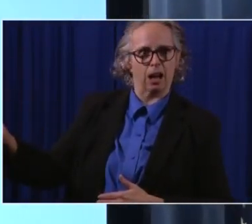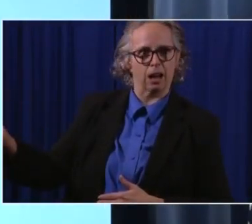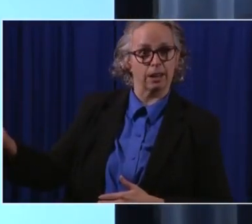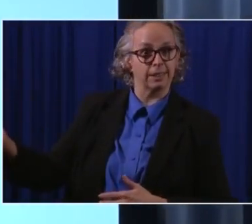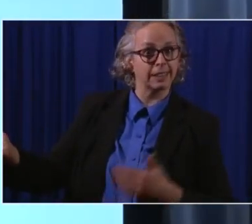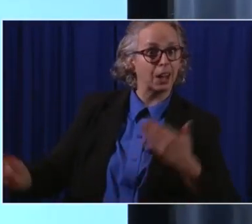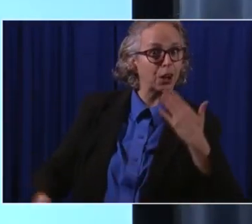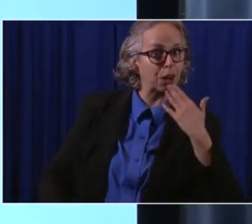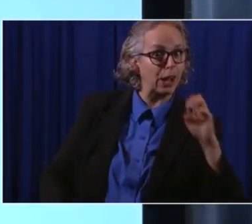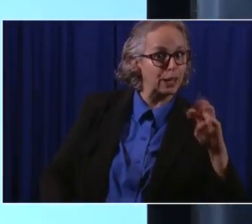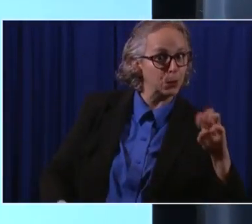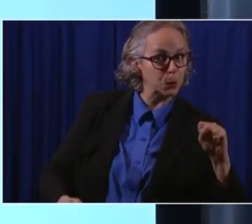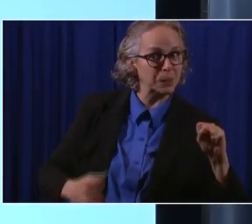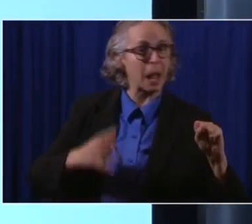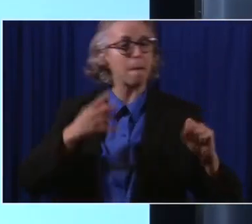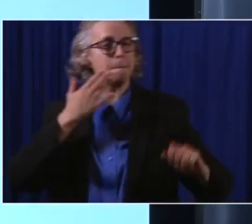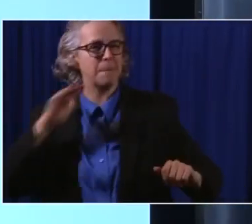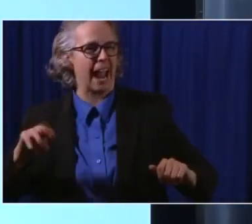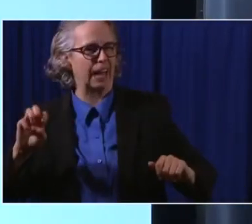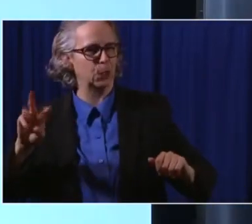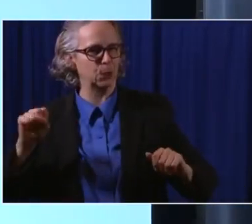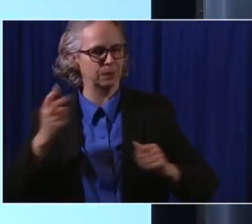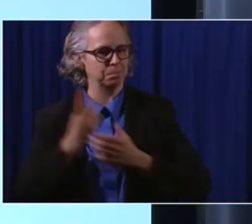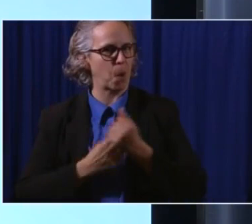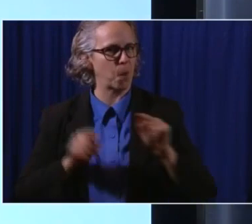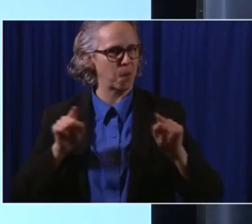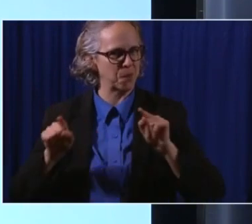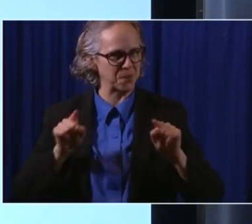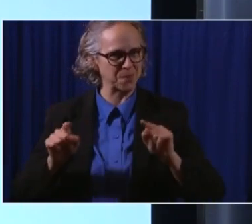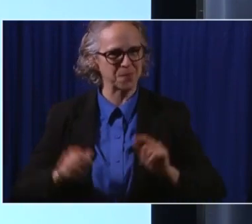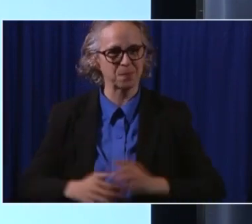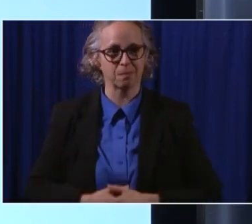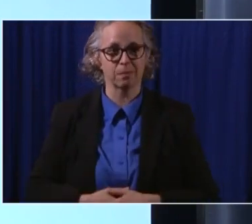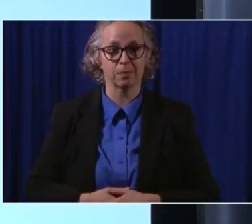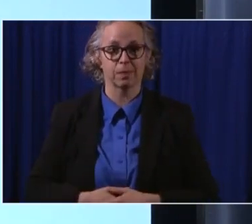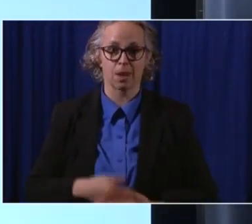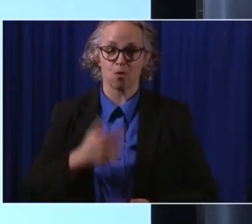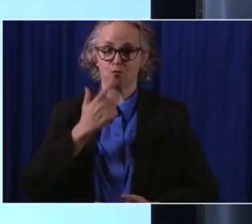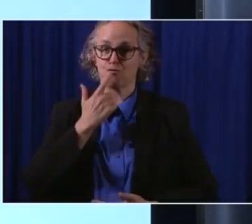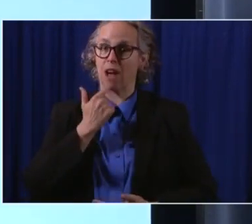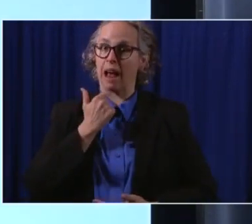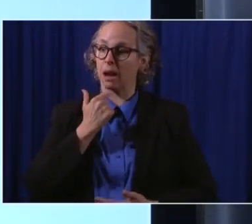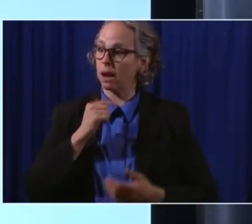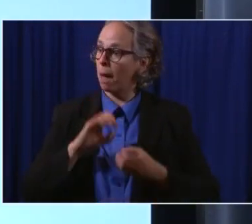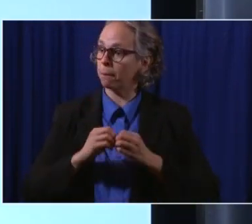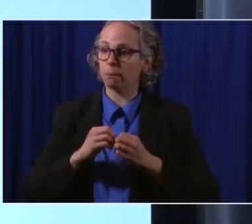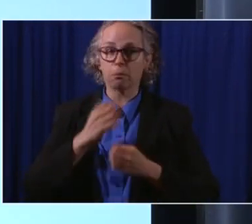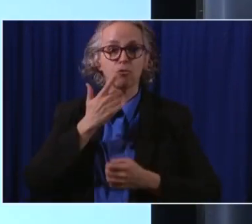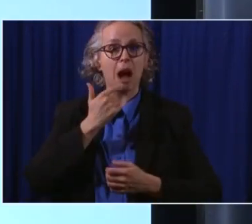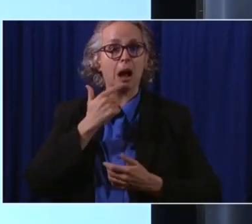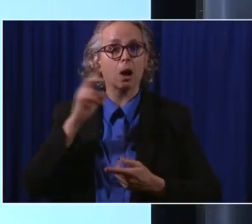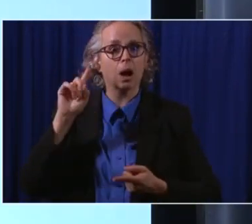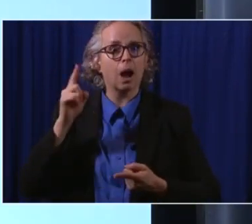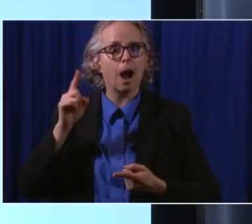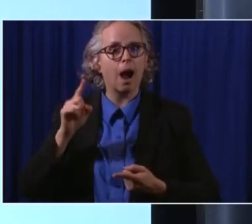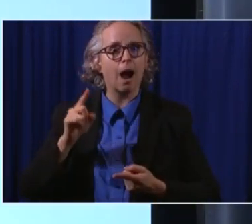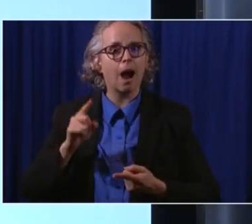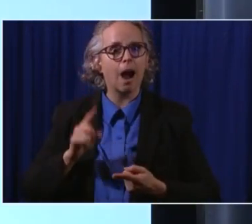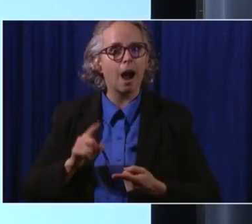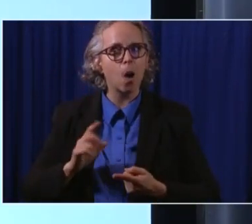news. What we're seeing is fewer red counties, and we'll talk a little bit about that, and that certainly is very, very good